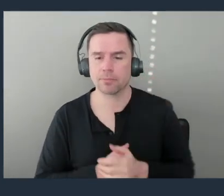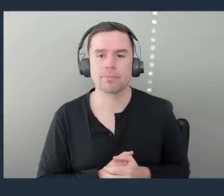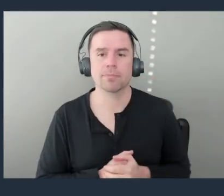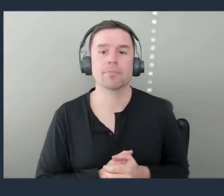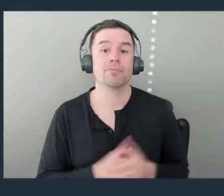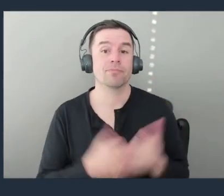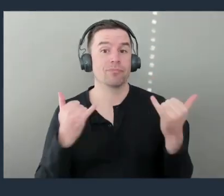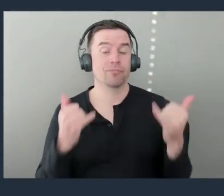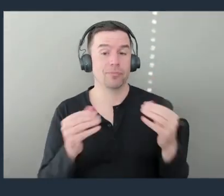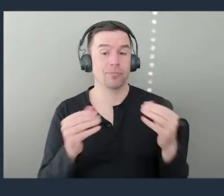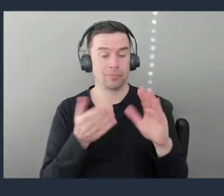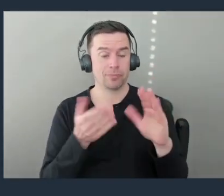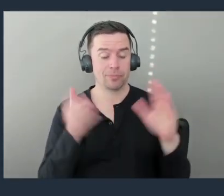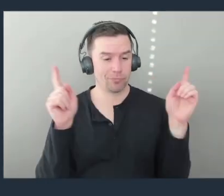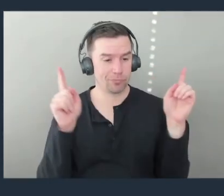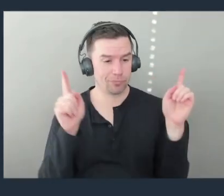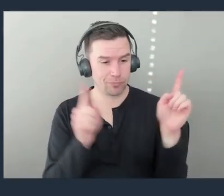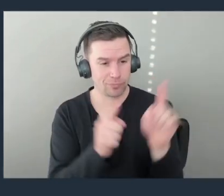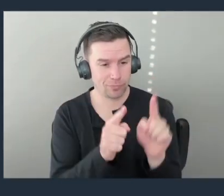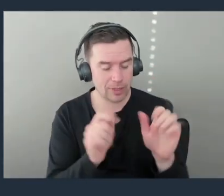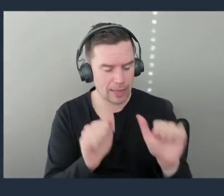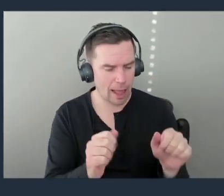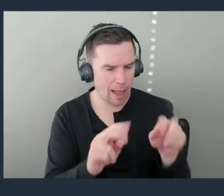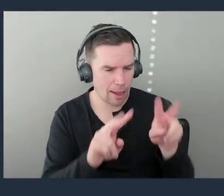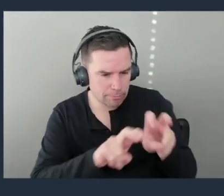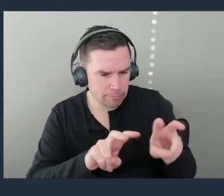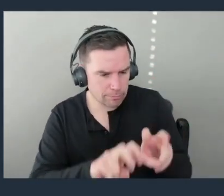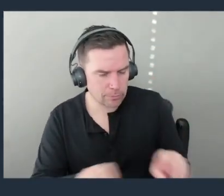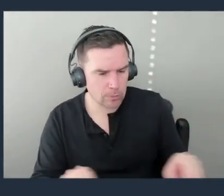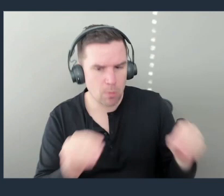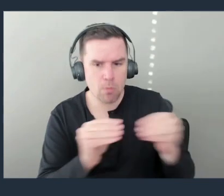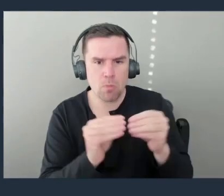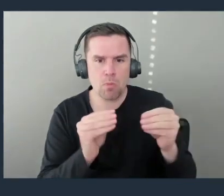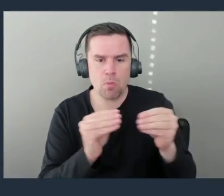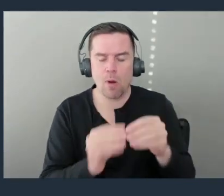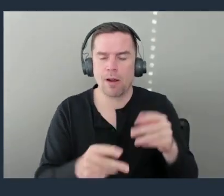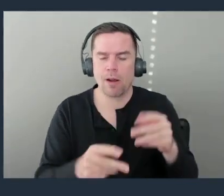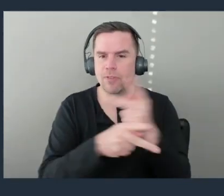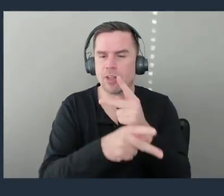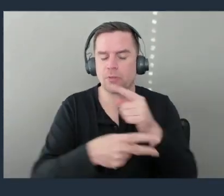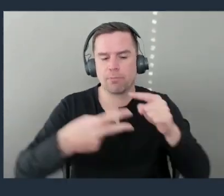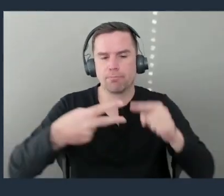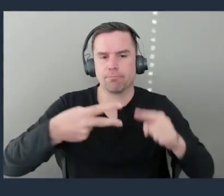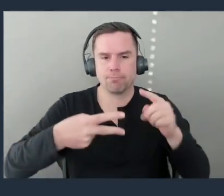can dig deeper into these prefixes and identify the root cause of these trends.